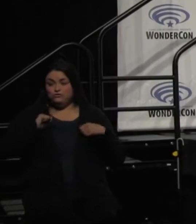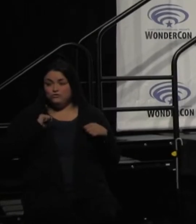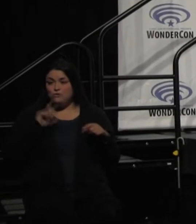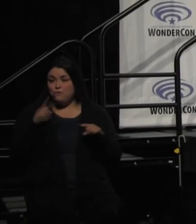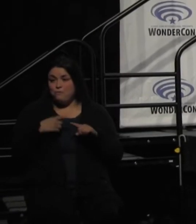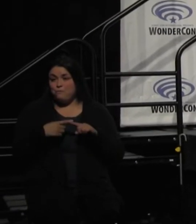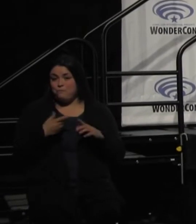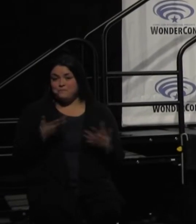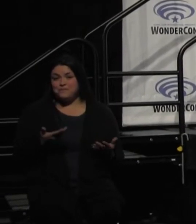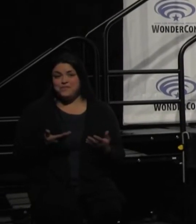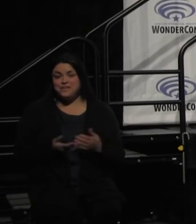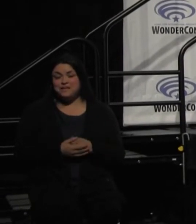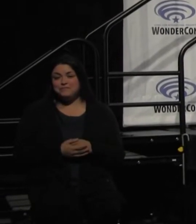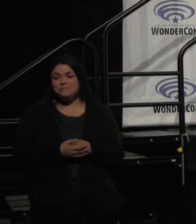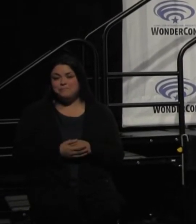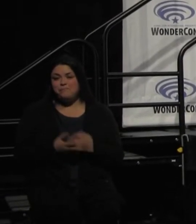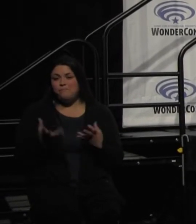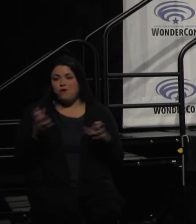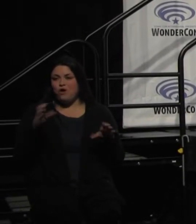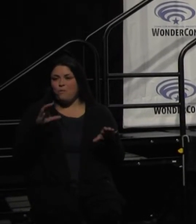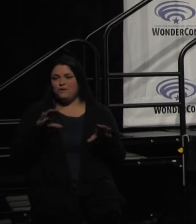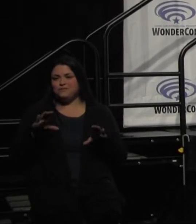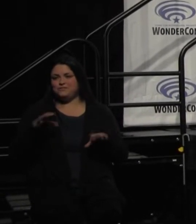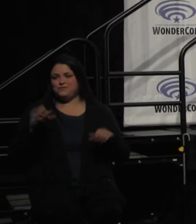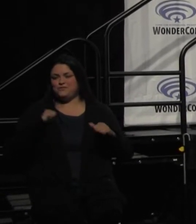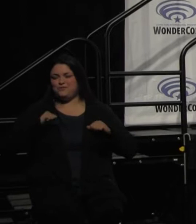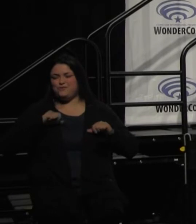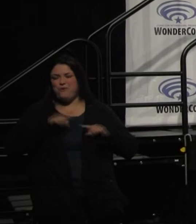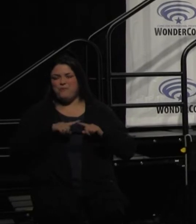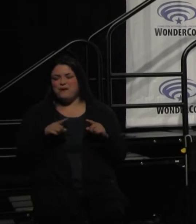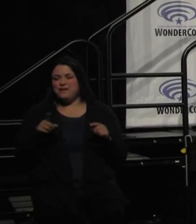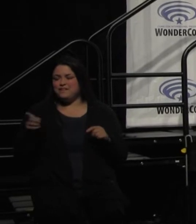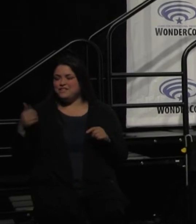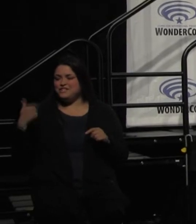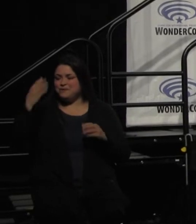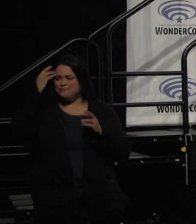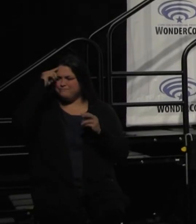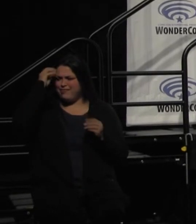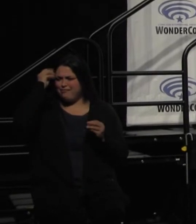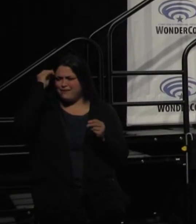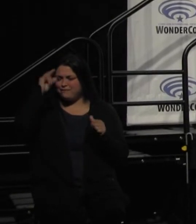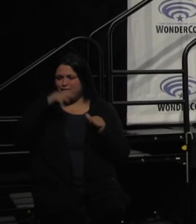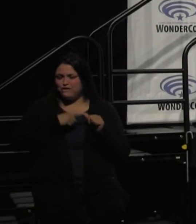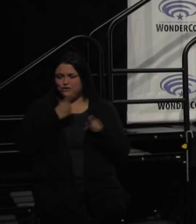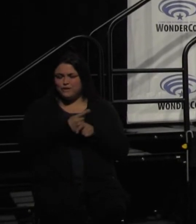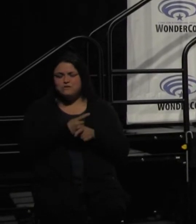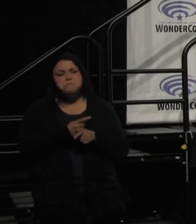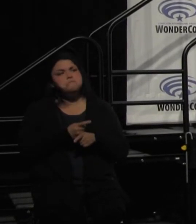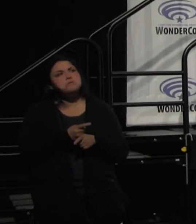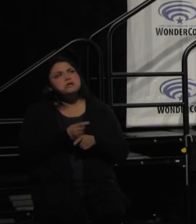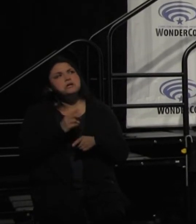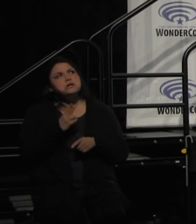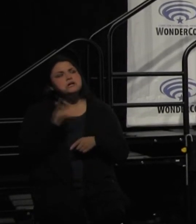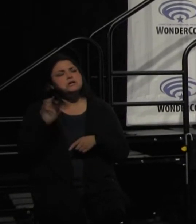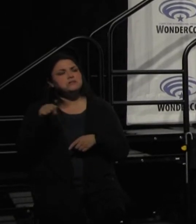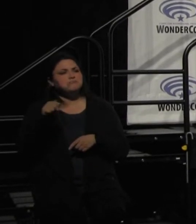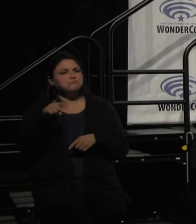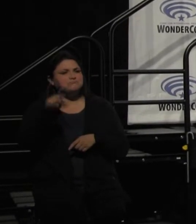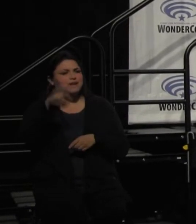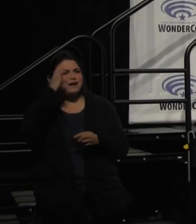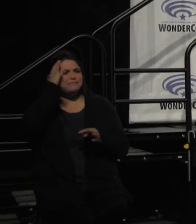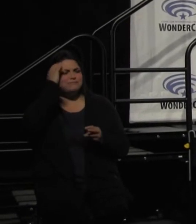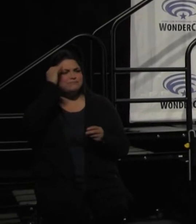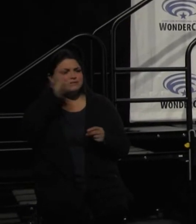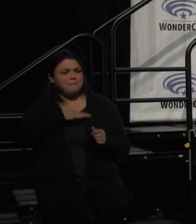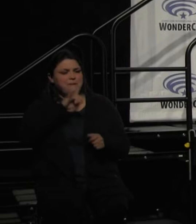then he wanted to do the show. But you had to think about it first, right? Yeah, I did.